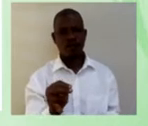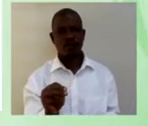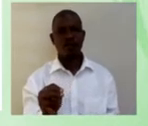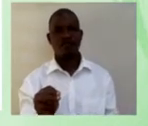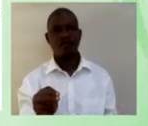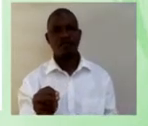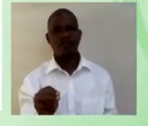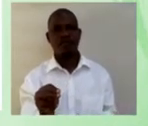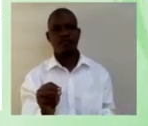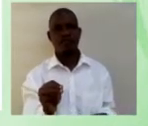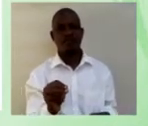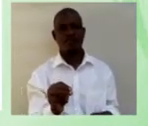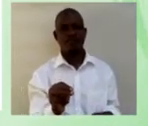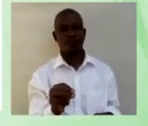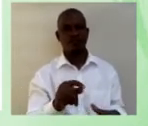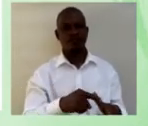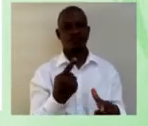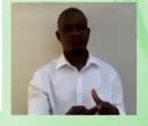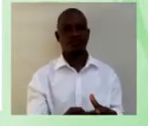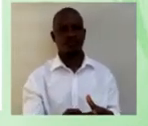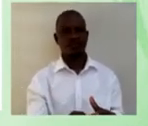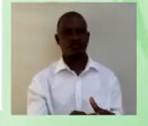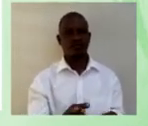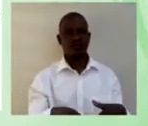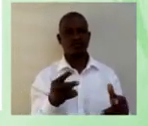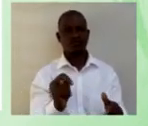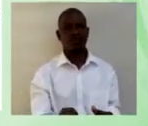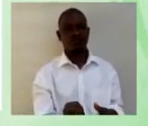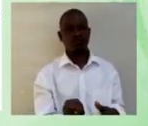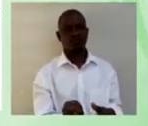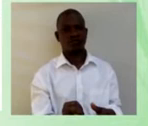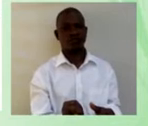not Monday. Then, rhythm.